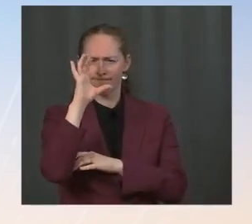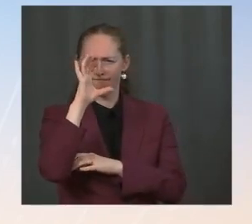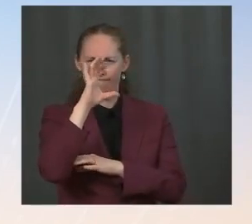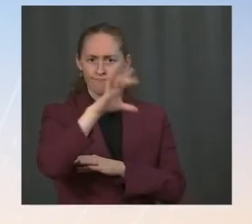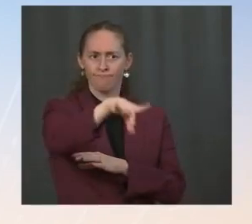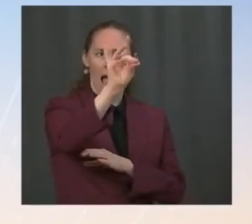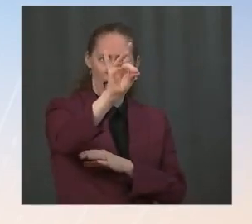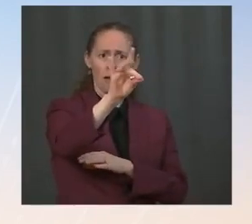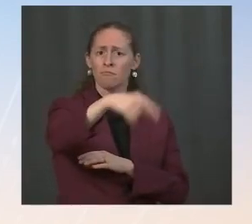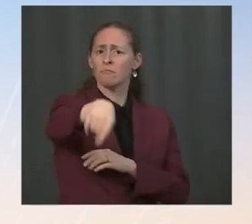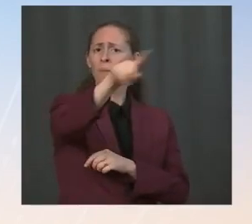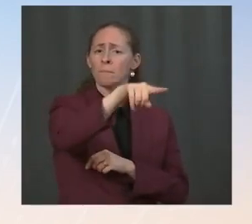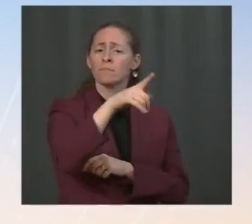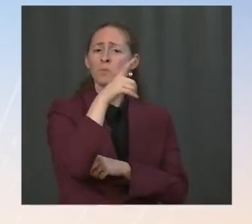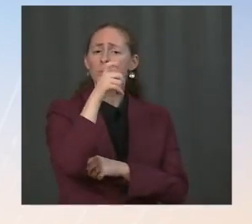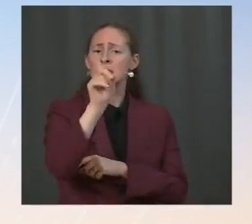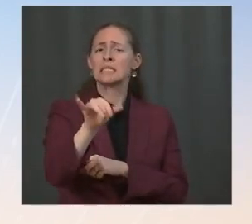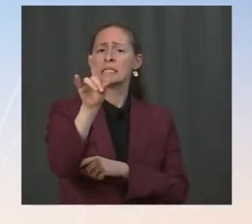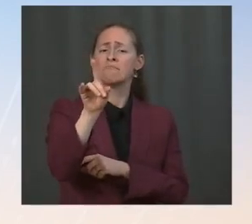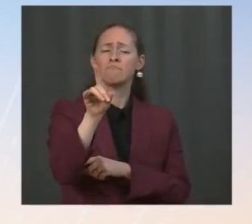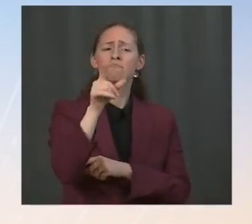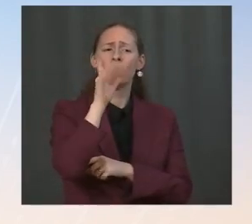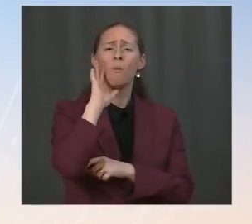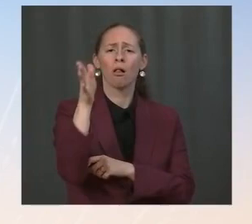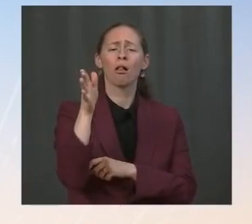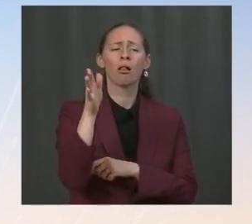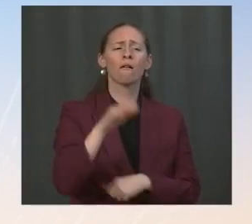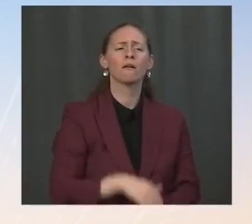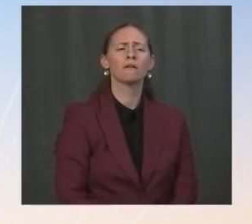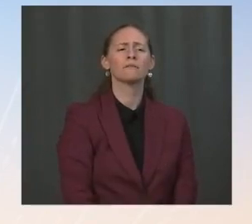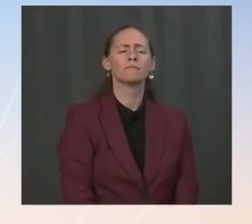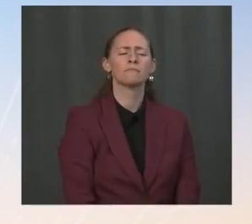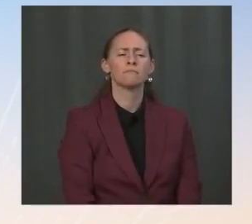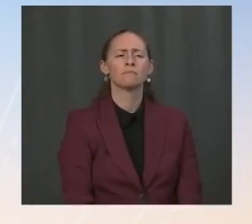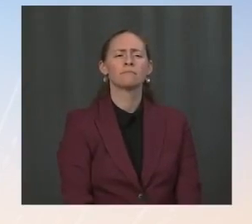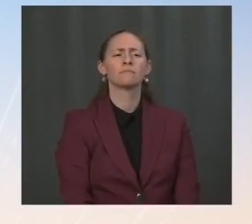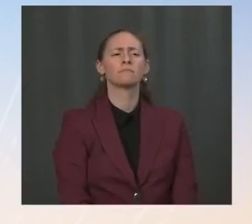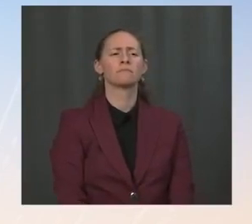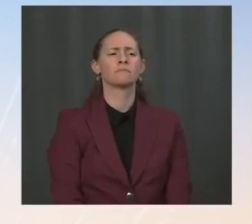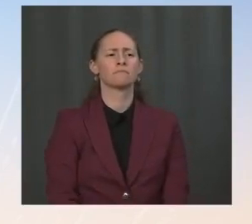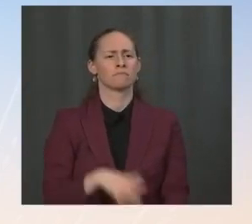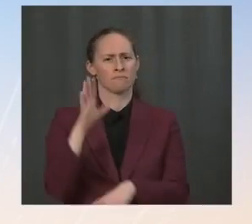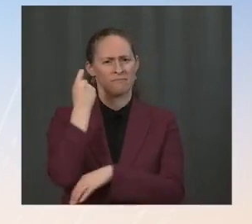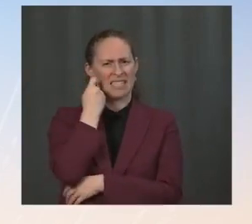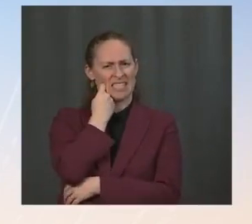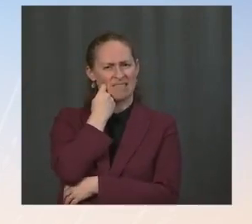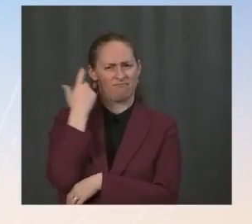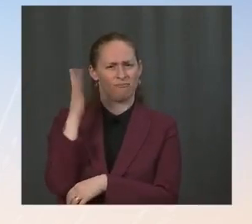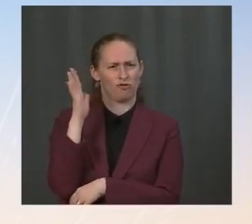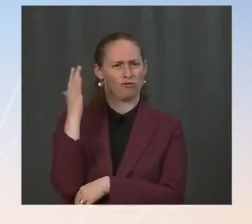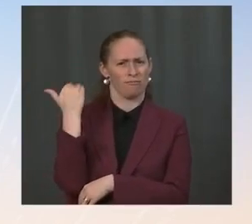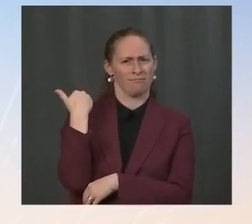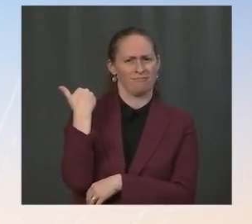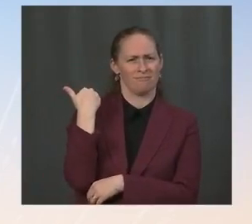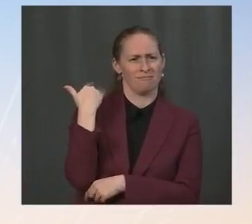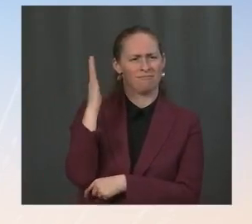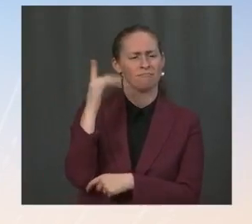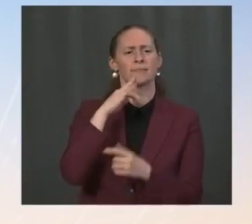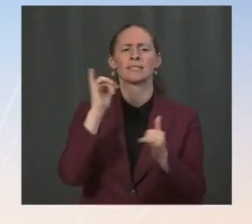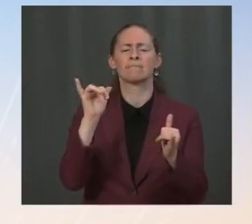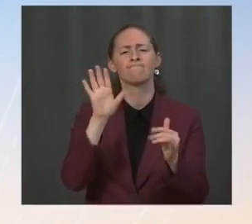stands by, as he outlined to all of you just in the last hour, his commitment to bringing an end to this